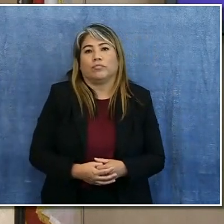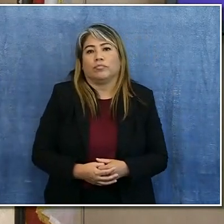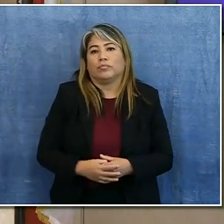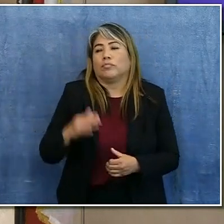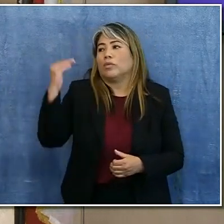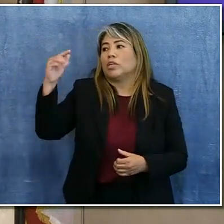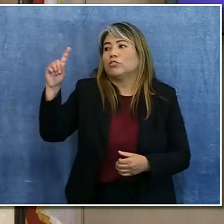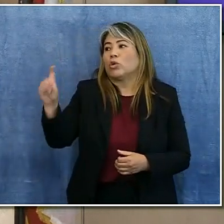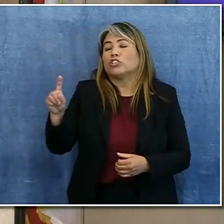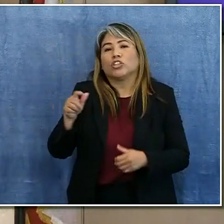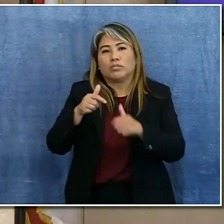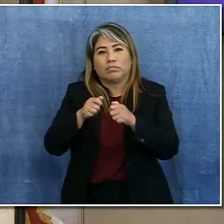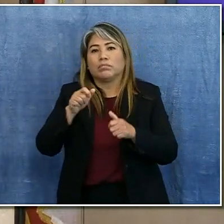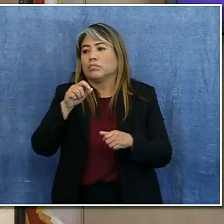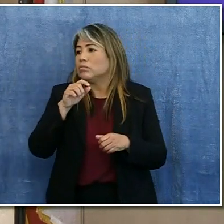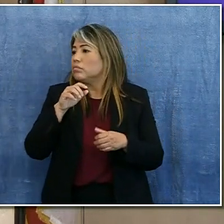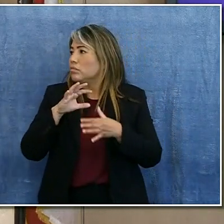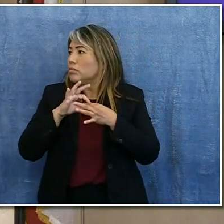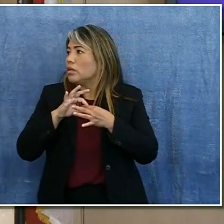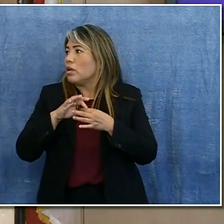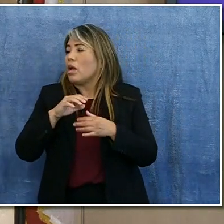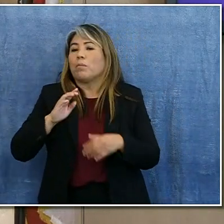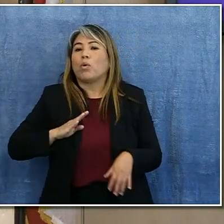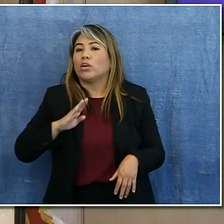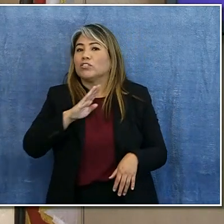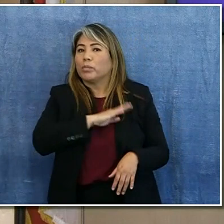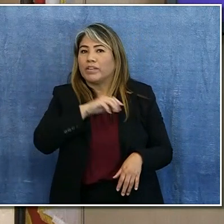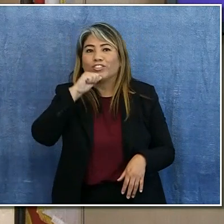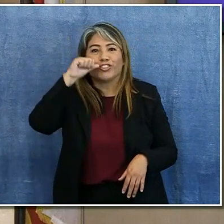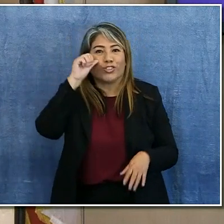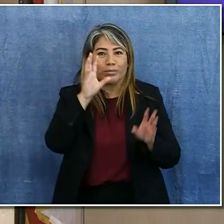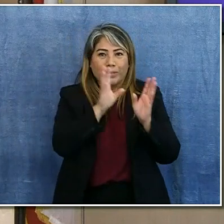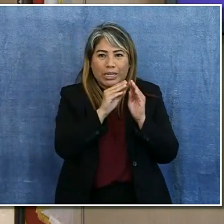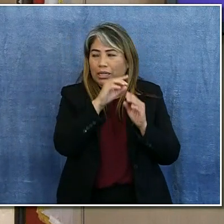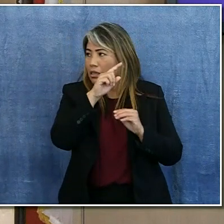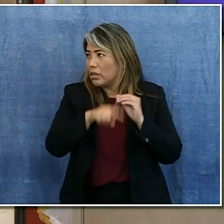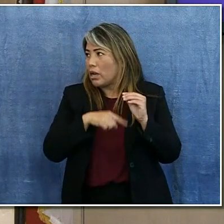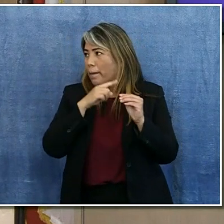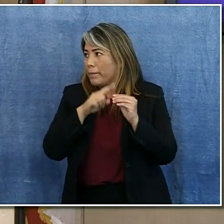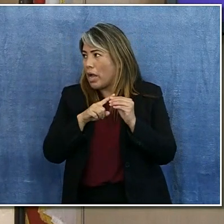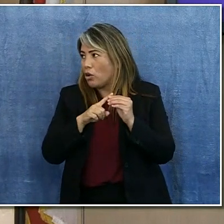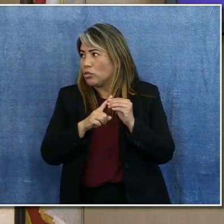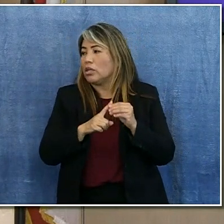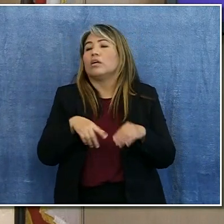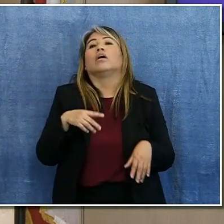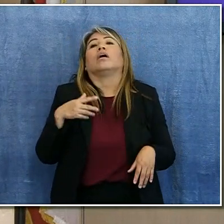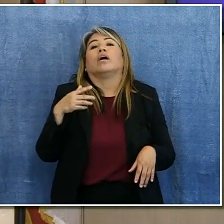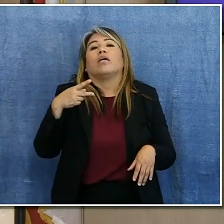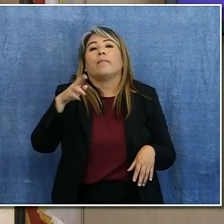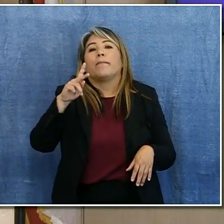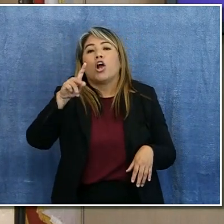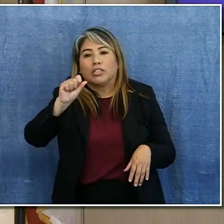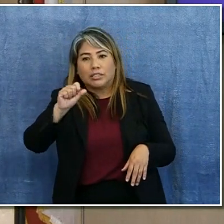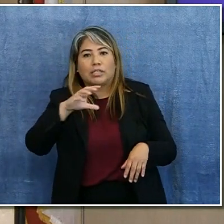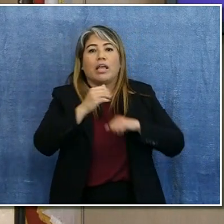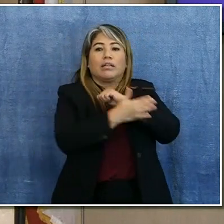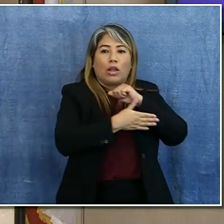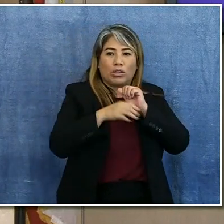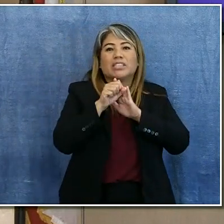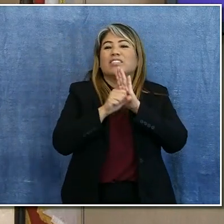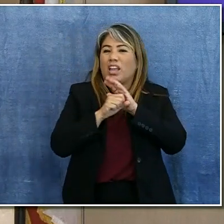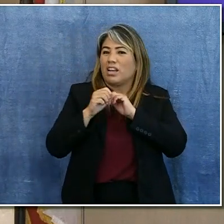This next question deals with action of the Board of Supervisors yesterday in regards to the use of county parks, and Supervisor Fletcher is going to